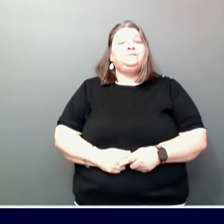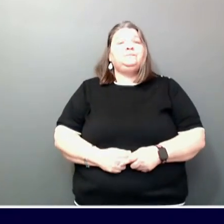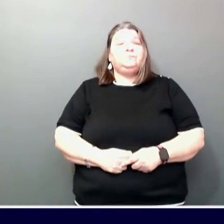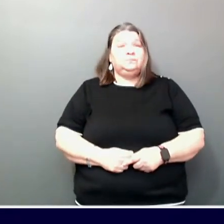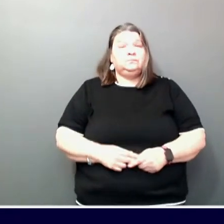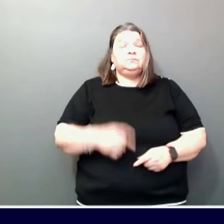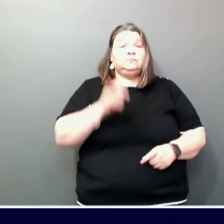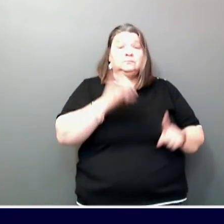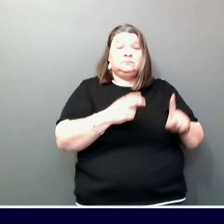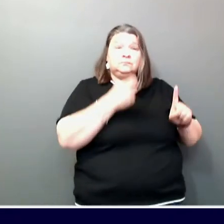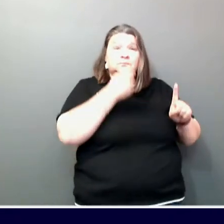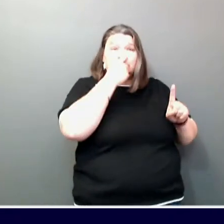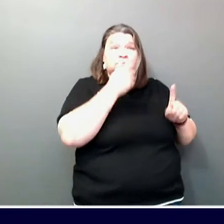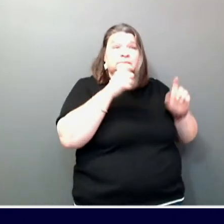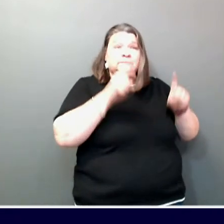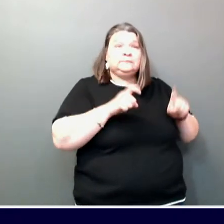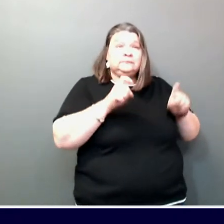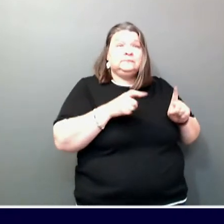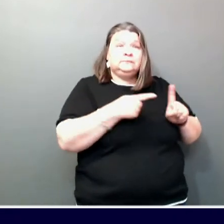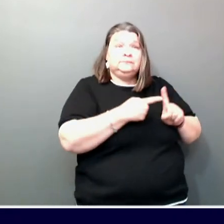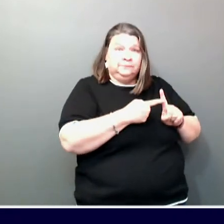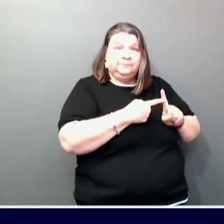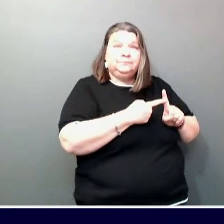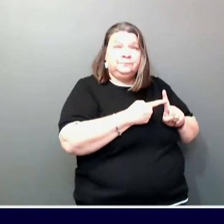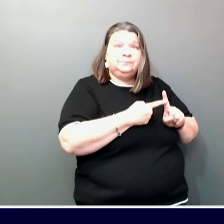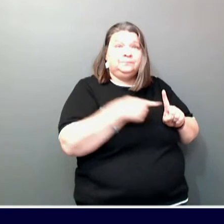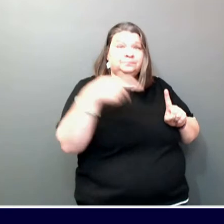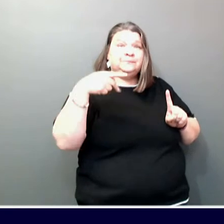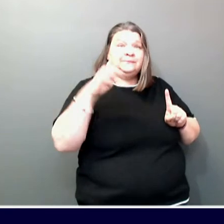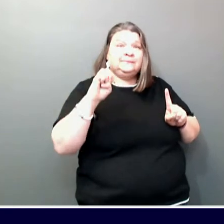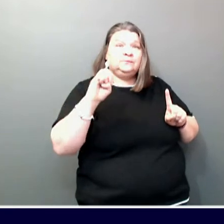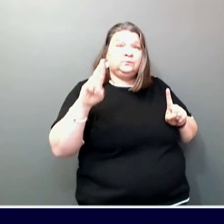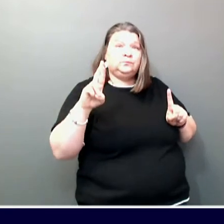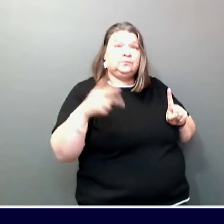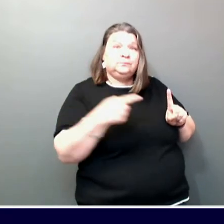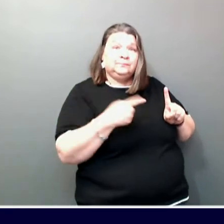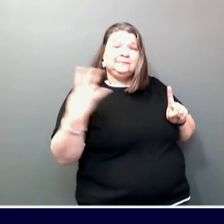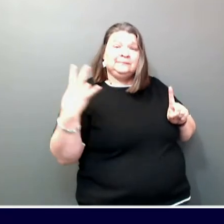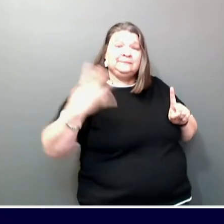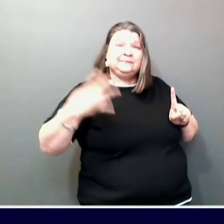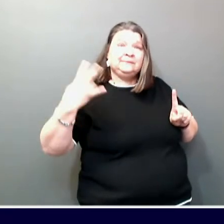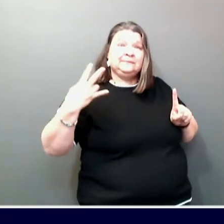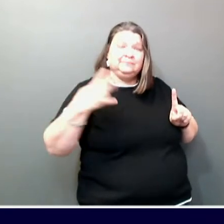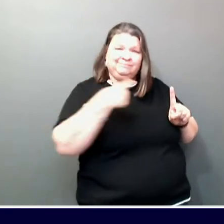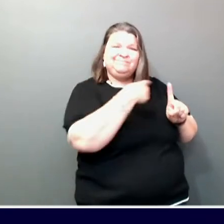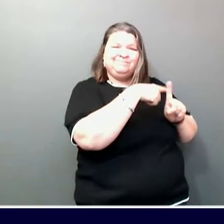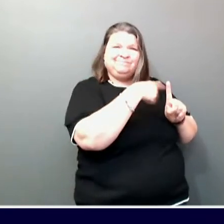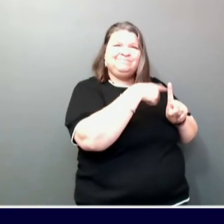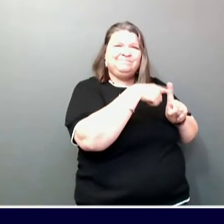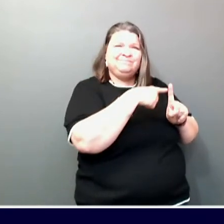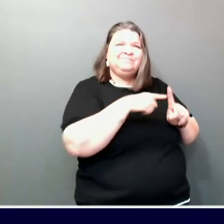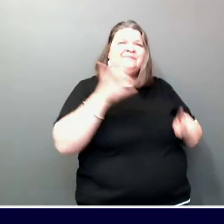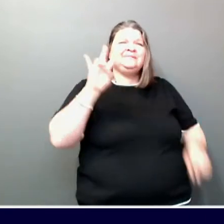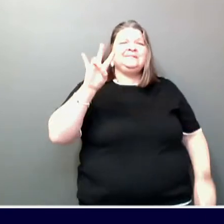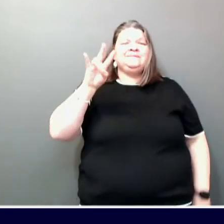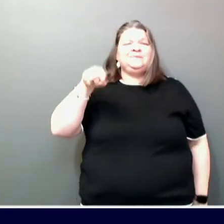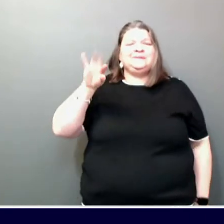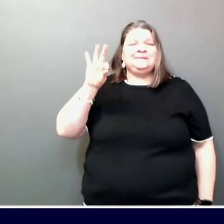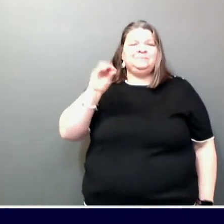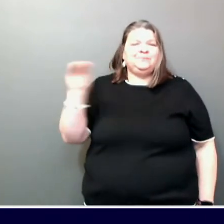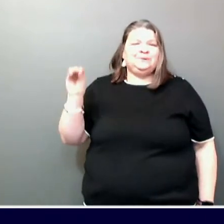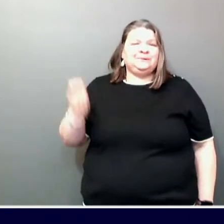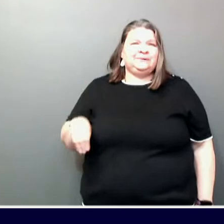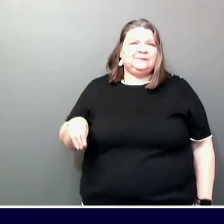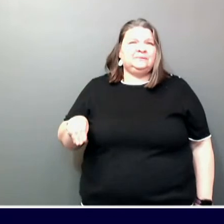on a 7-day basis stands at 7.9%. And our volume of PCR